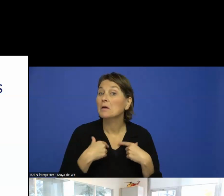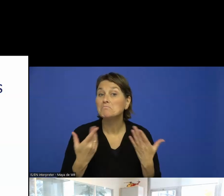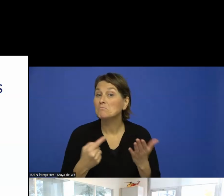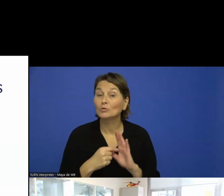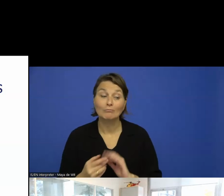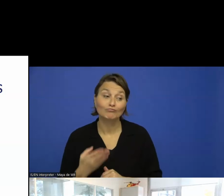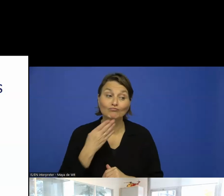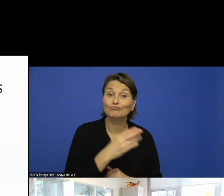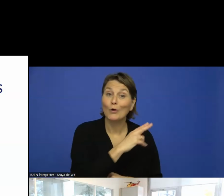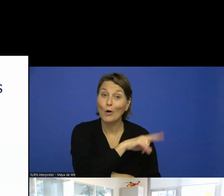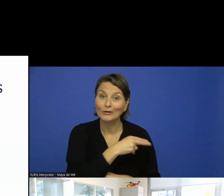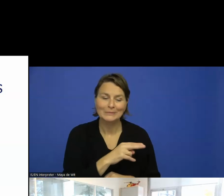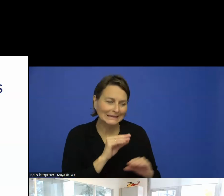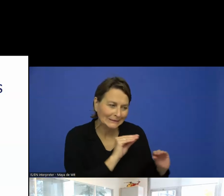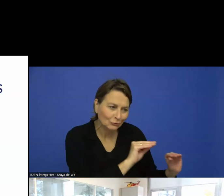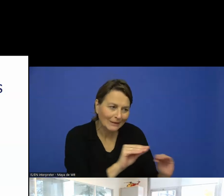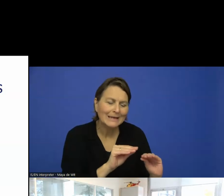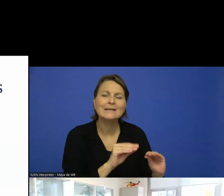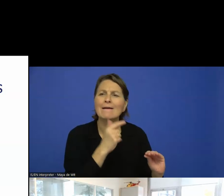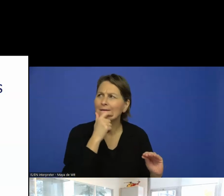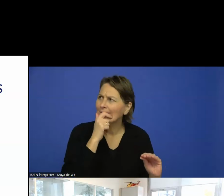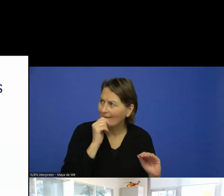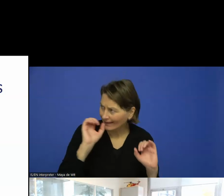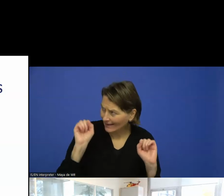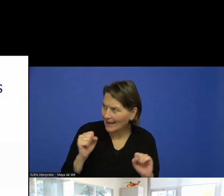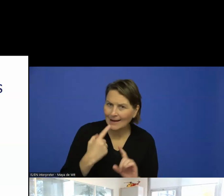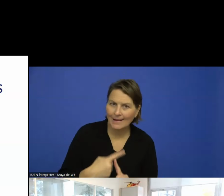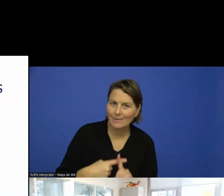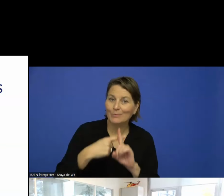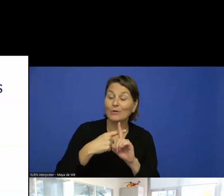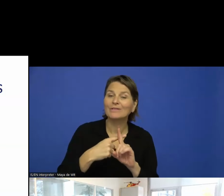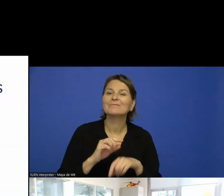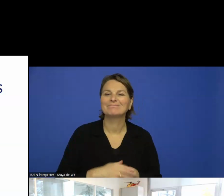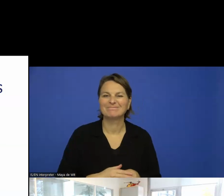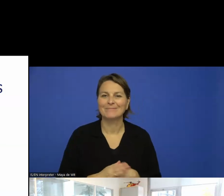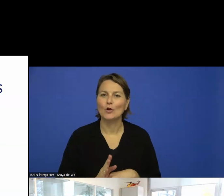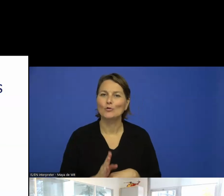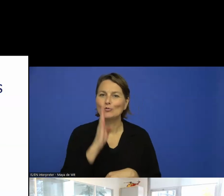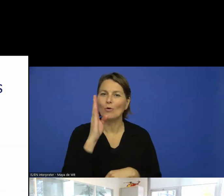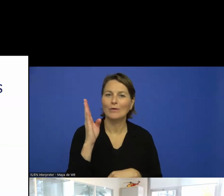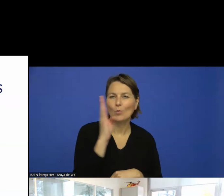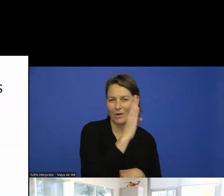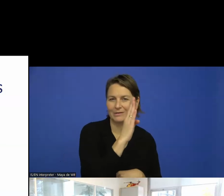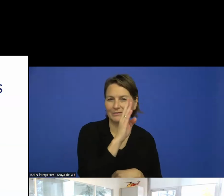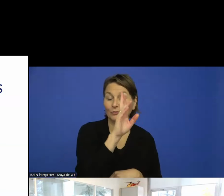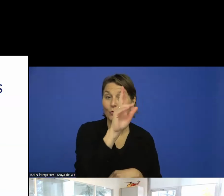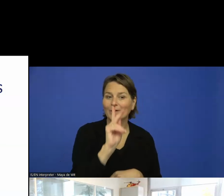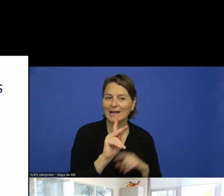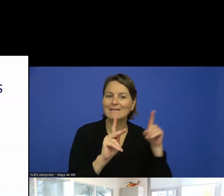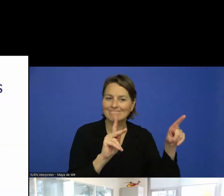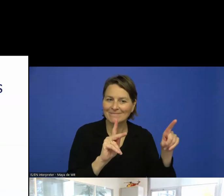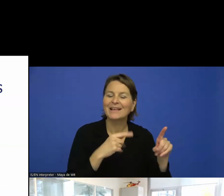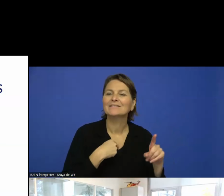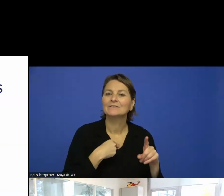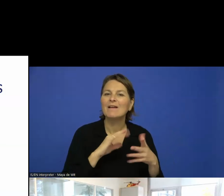training people who do improvement. And there's a particular group in the northwest of the UK where 5 hospitals are learning how to